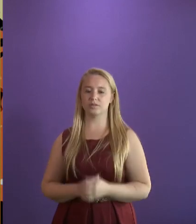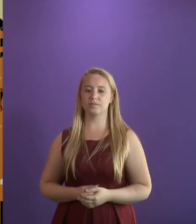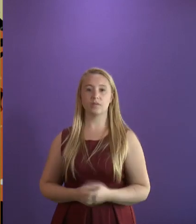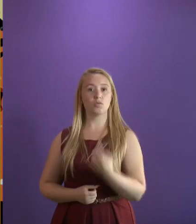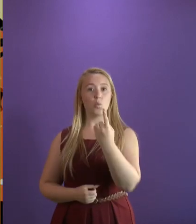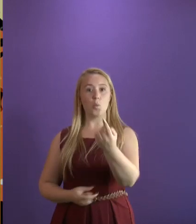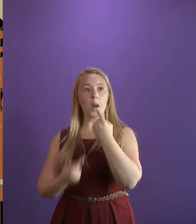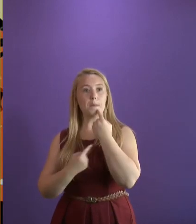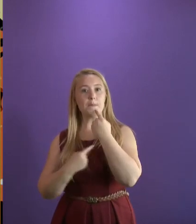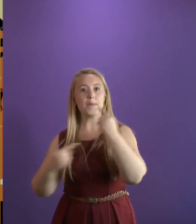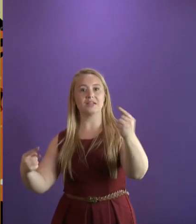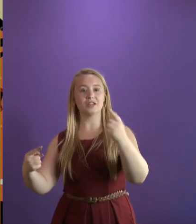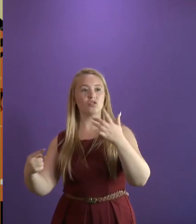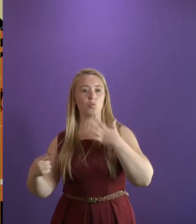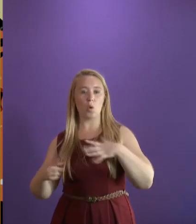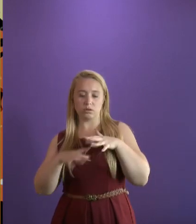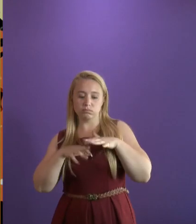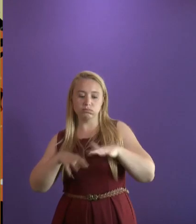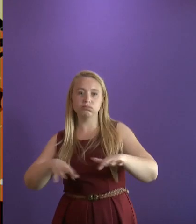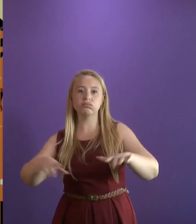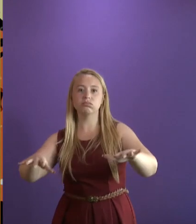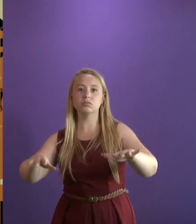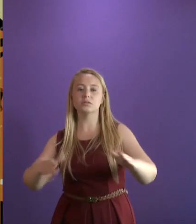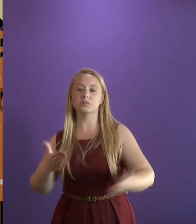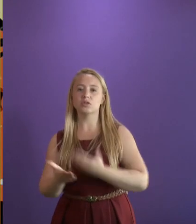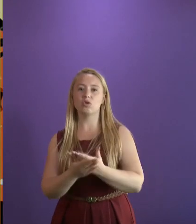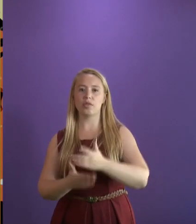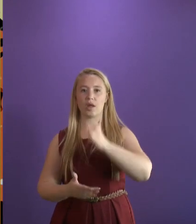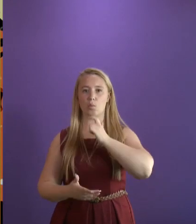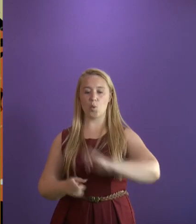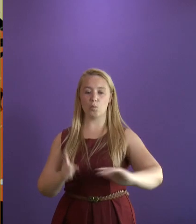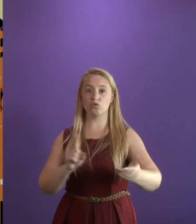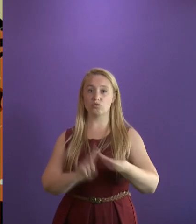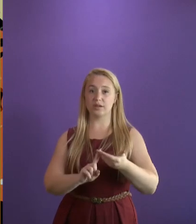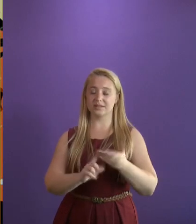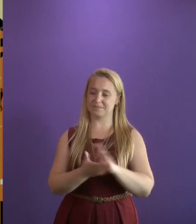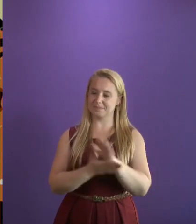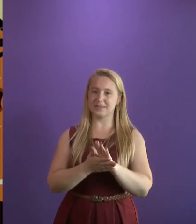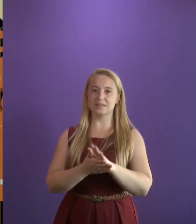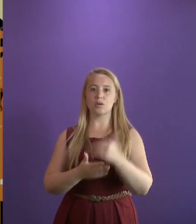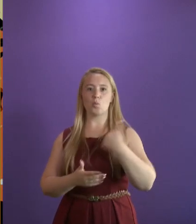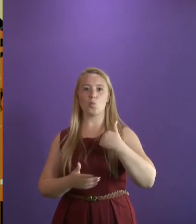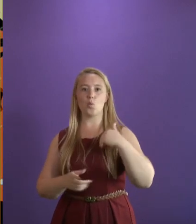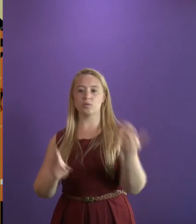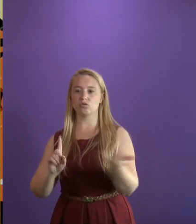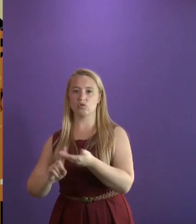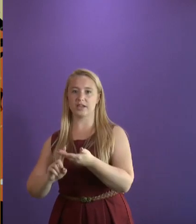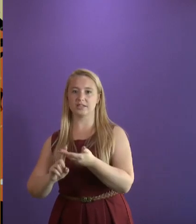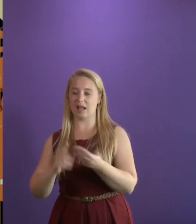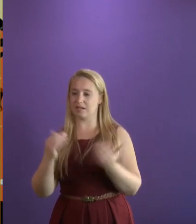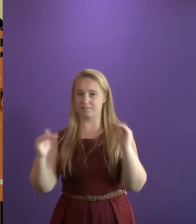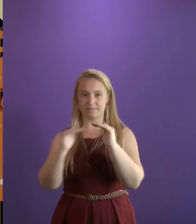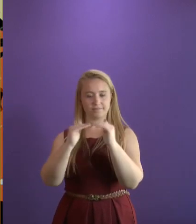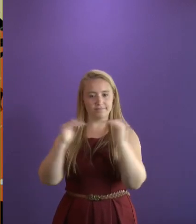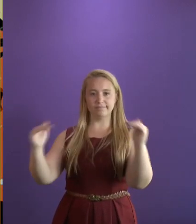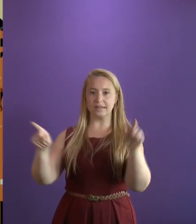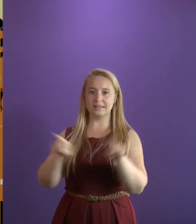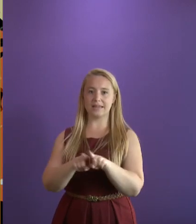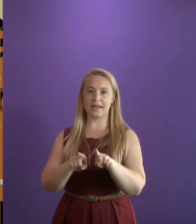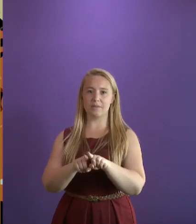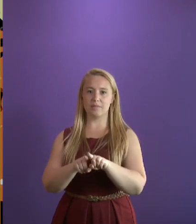message that echoes forth from this conference, let it be that human rights are women's rights, and women's rights are human rights once and for all. That was